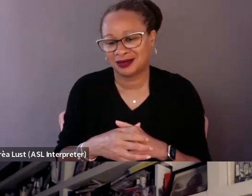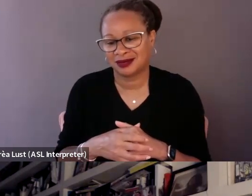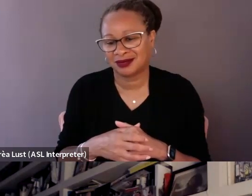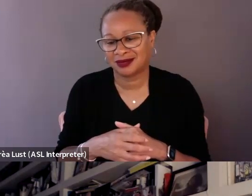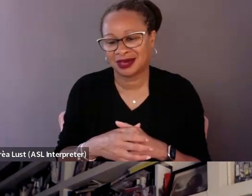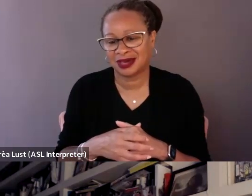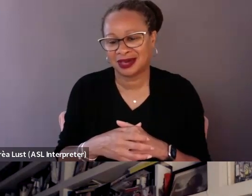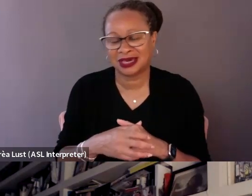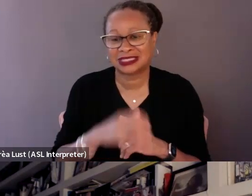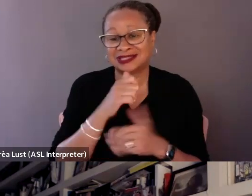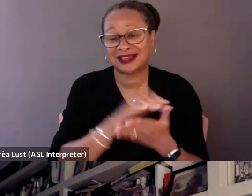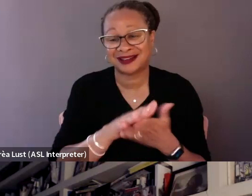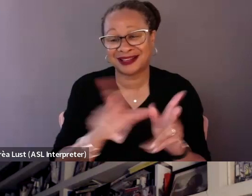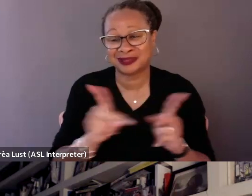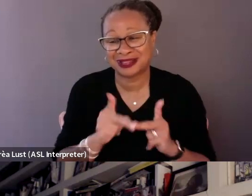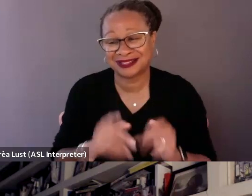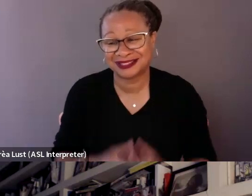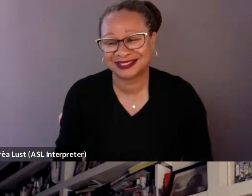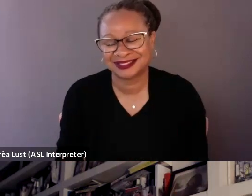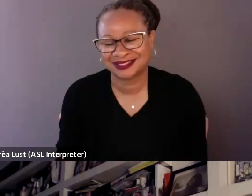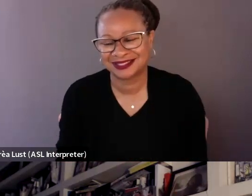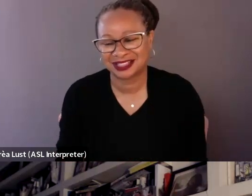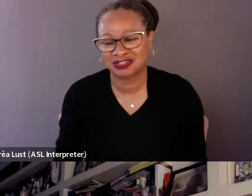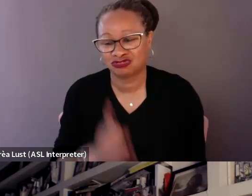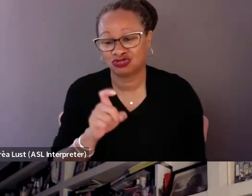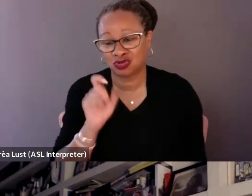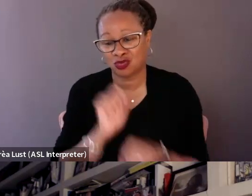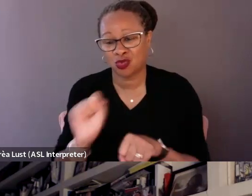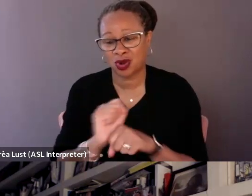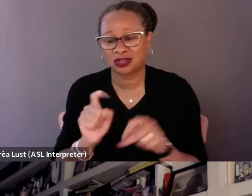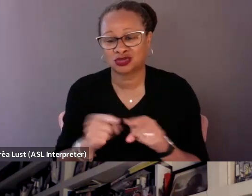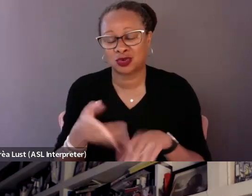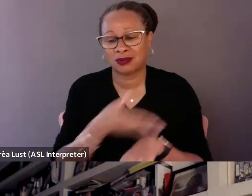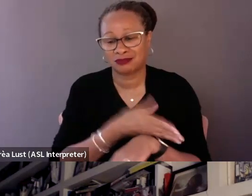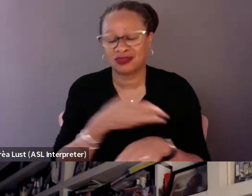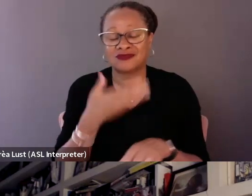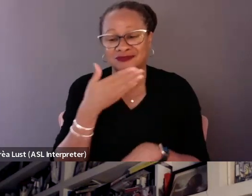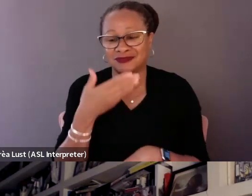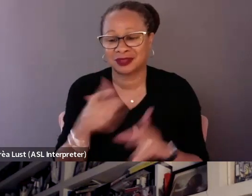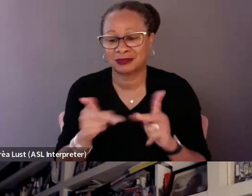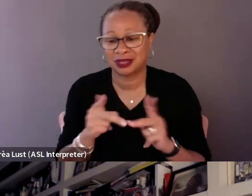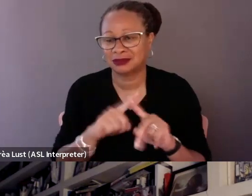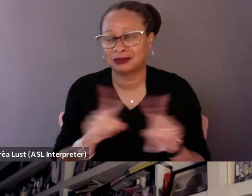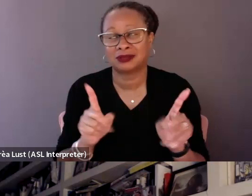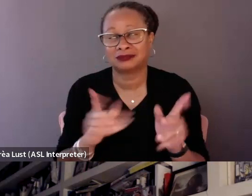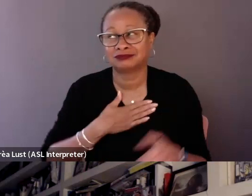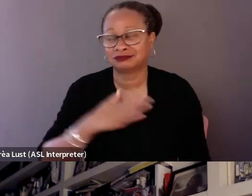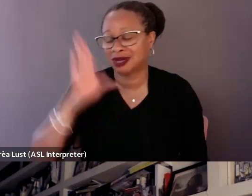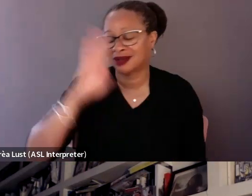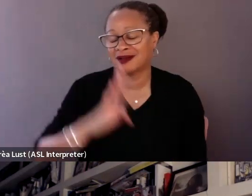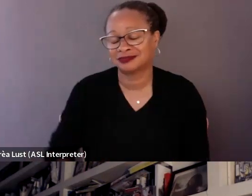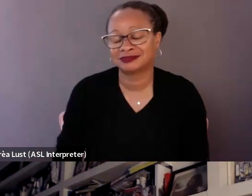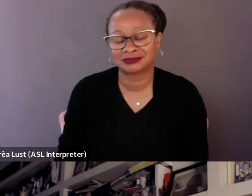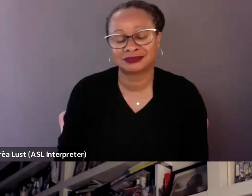a nice place. Mm-hmm. We should work to make it a better place, but my God.